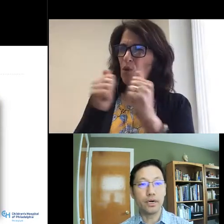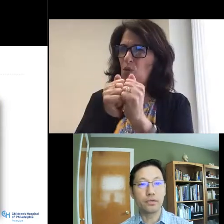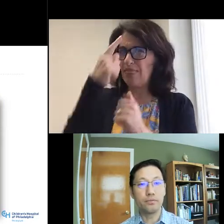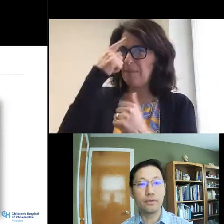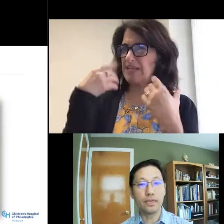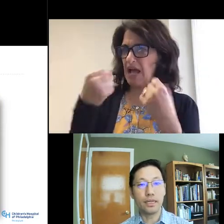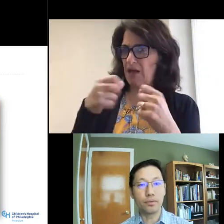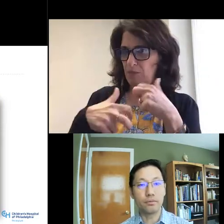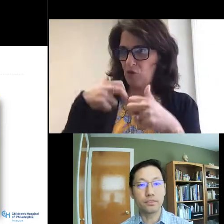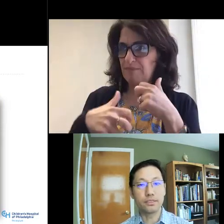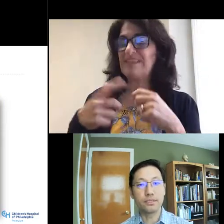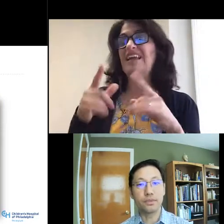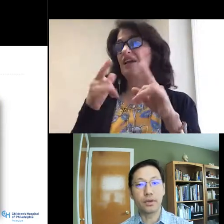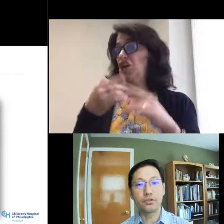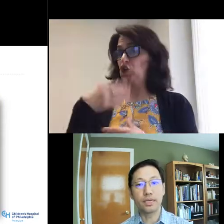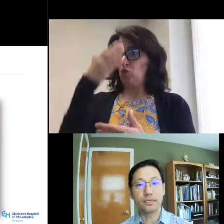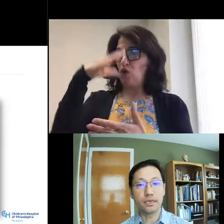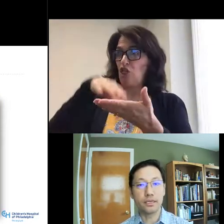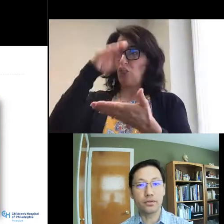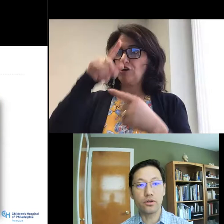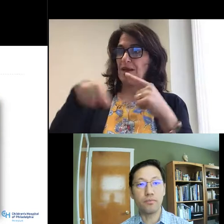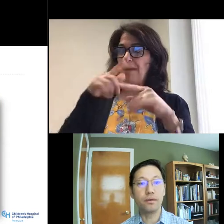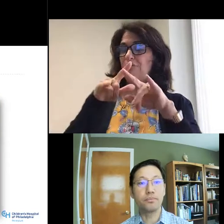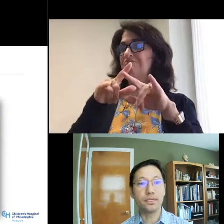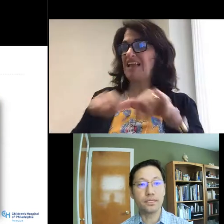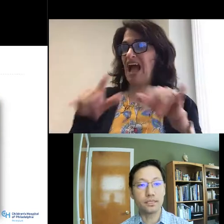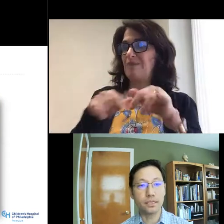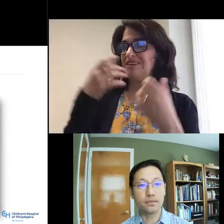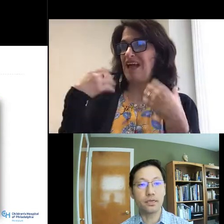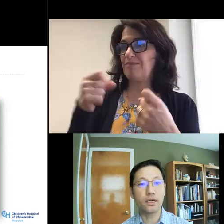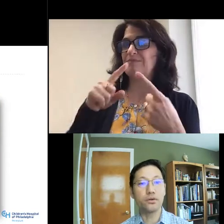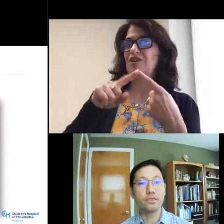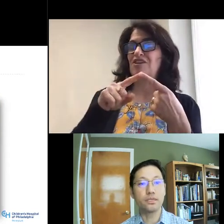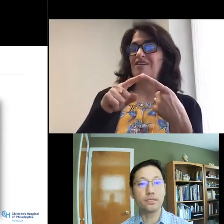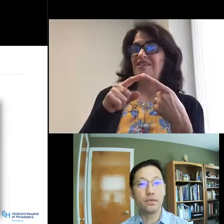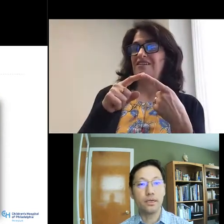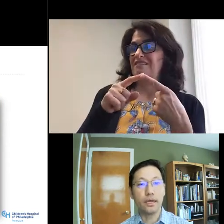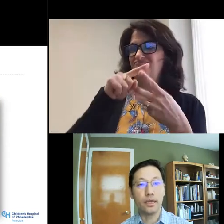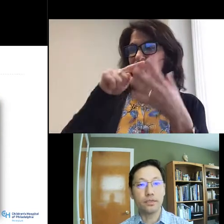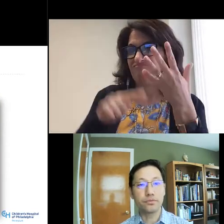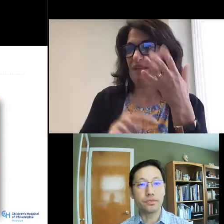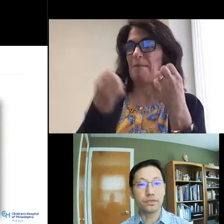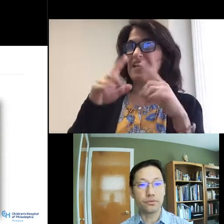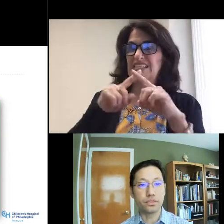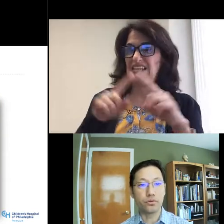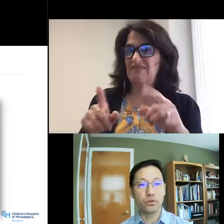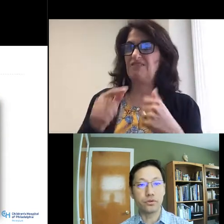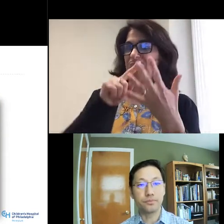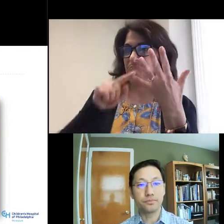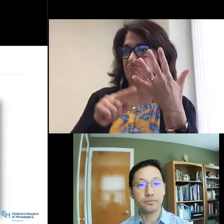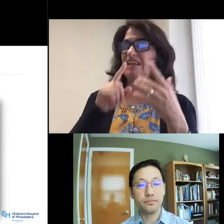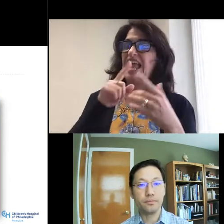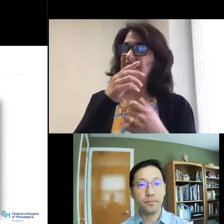learn about common mental health problems such as depression, anxiety, trauma, PTSD, psychosis, and substance use